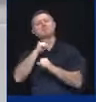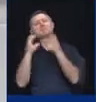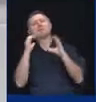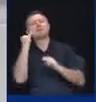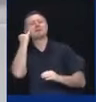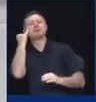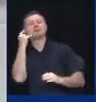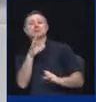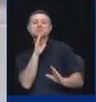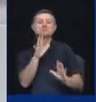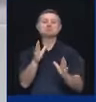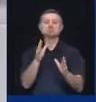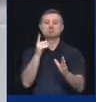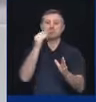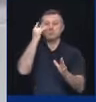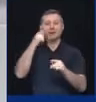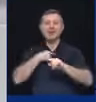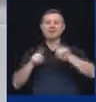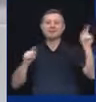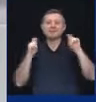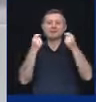festival, it would get easier.